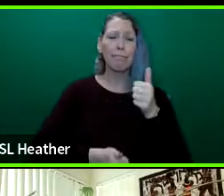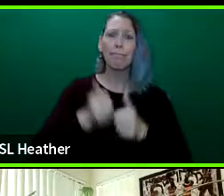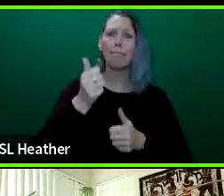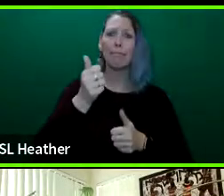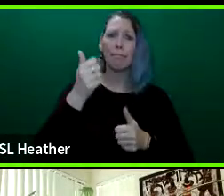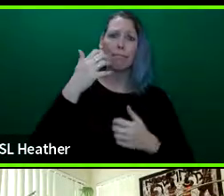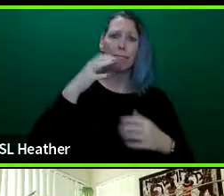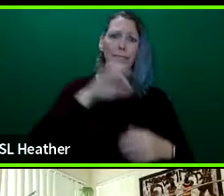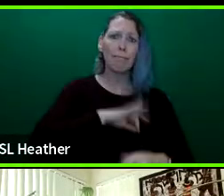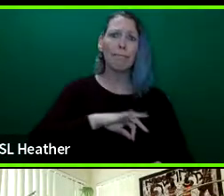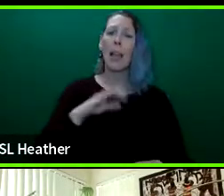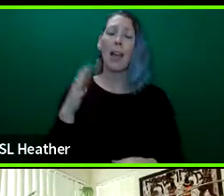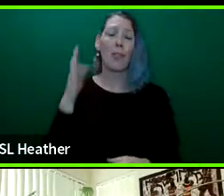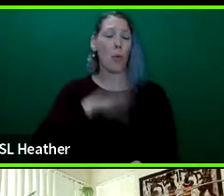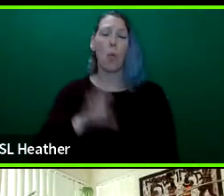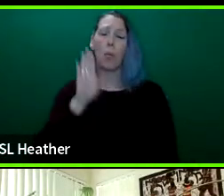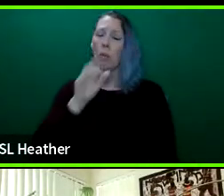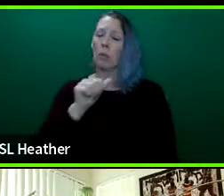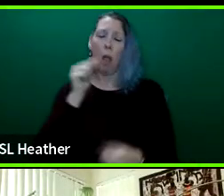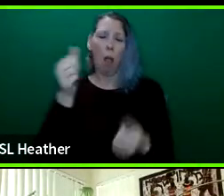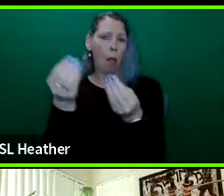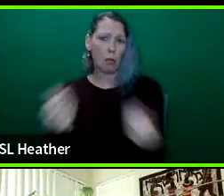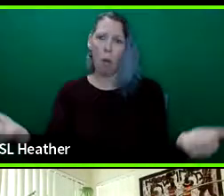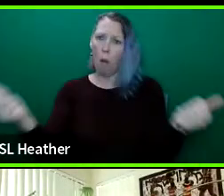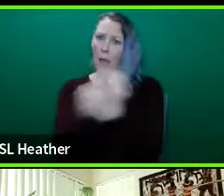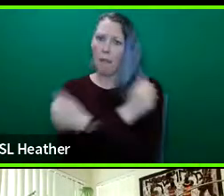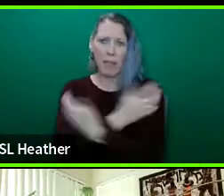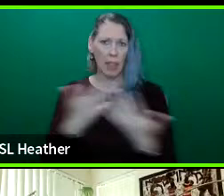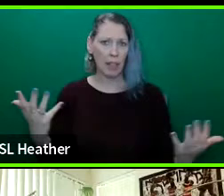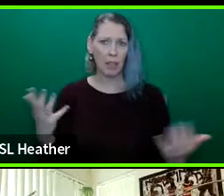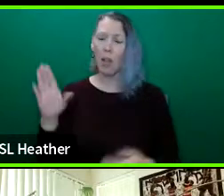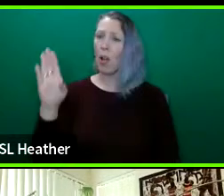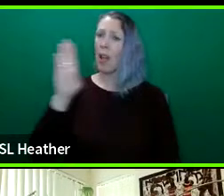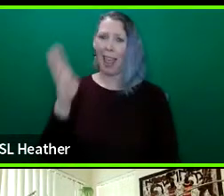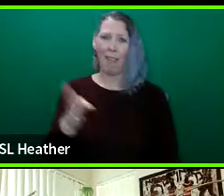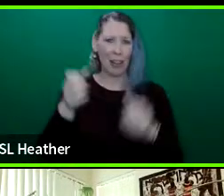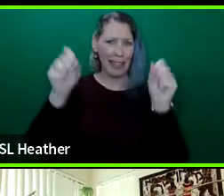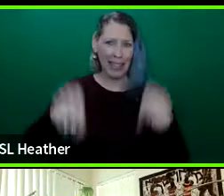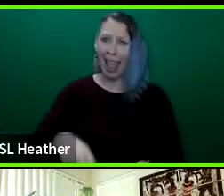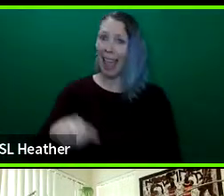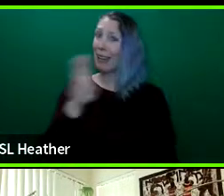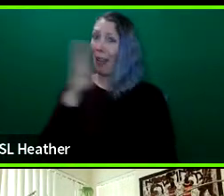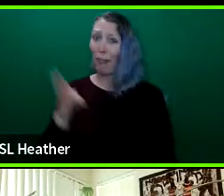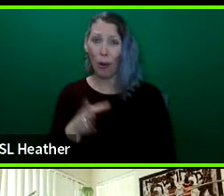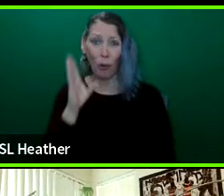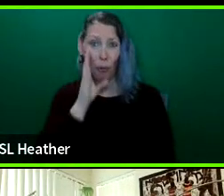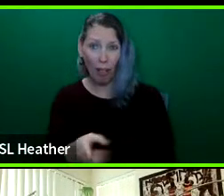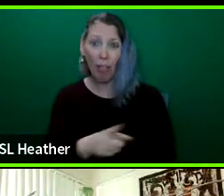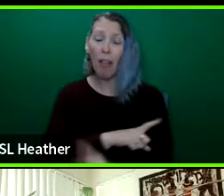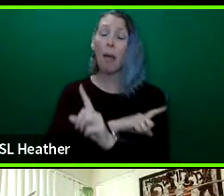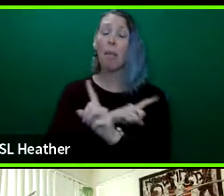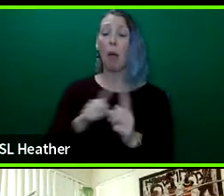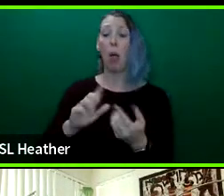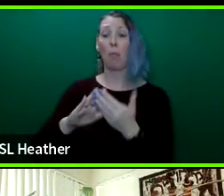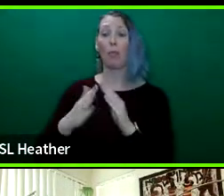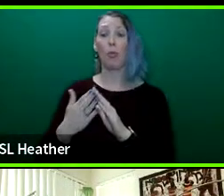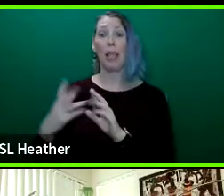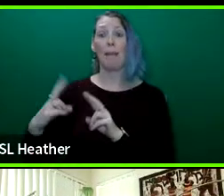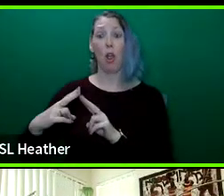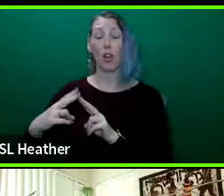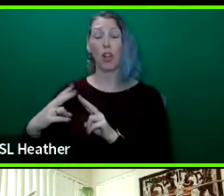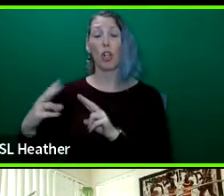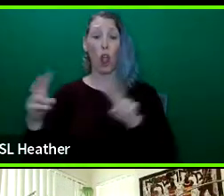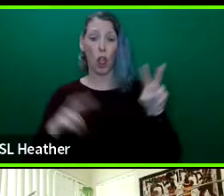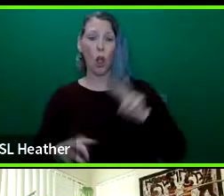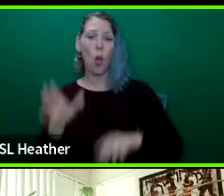going to solve everything. It never could, it never will. And I think the community partners that are looking at this, I think they would